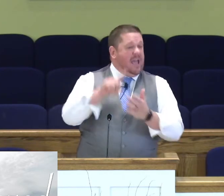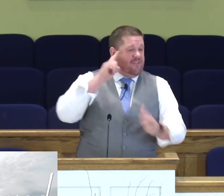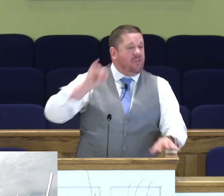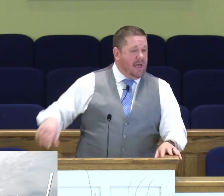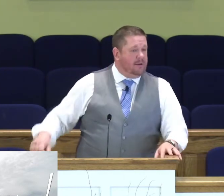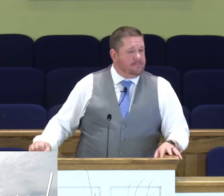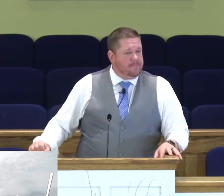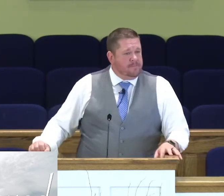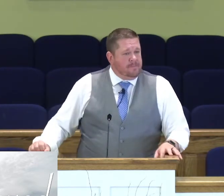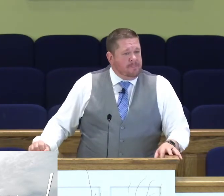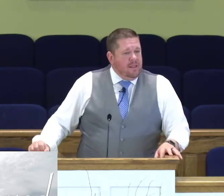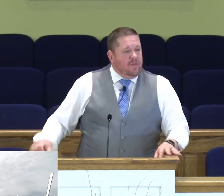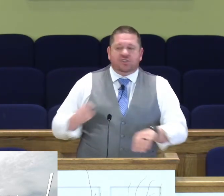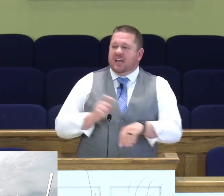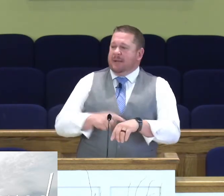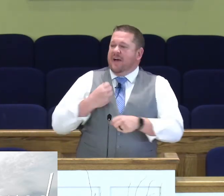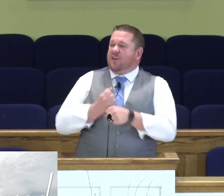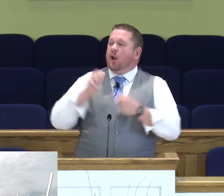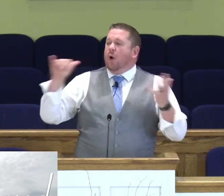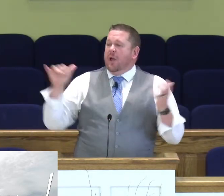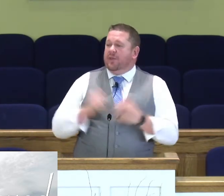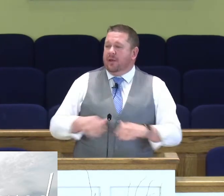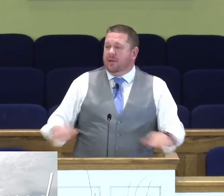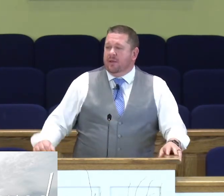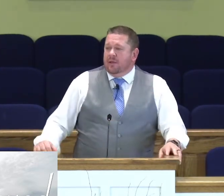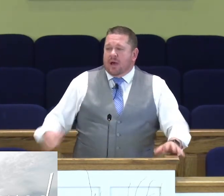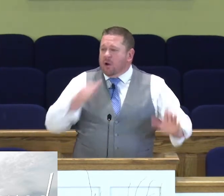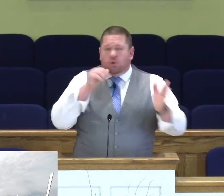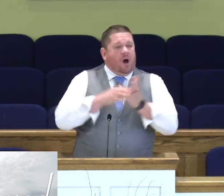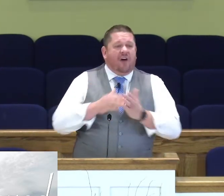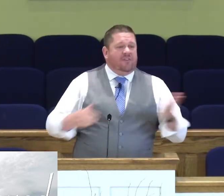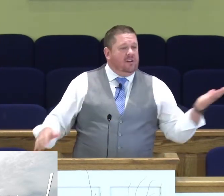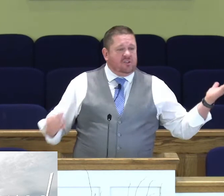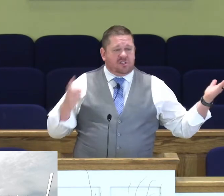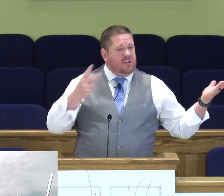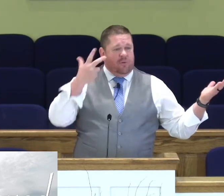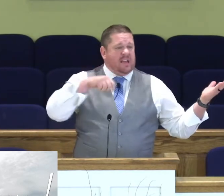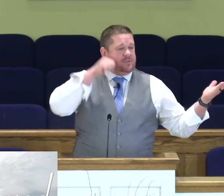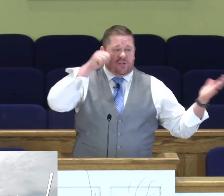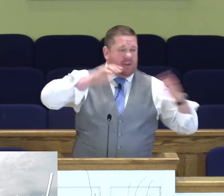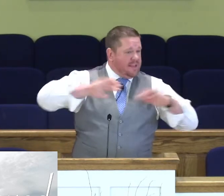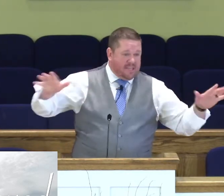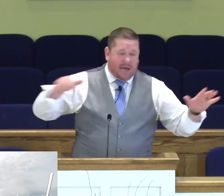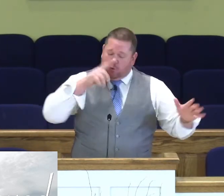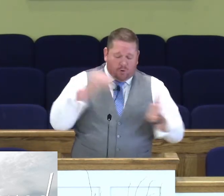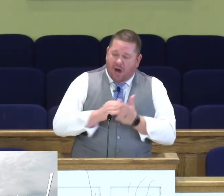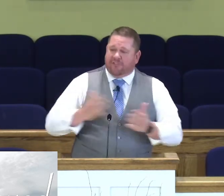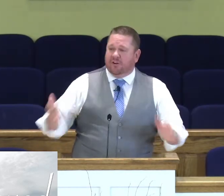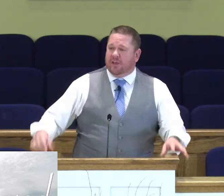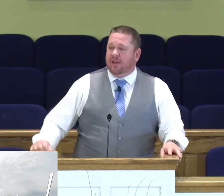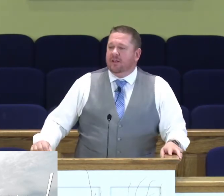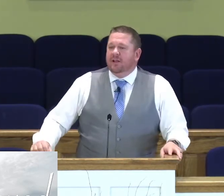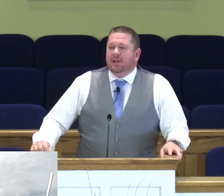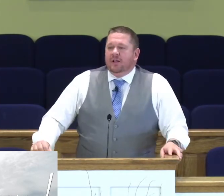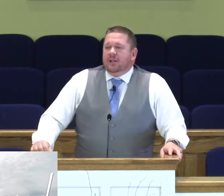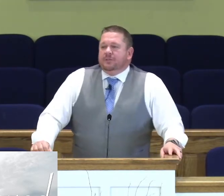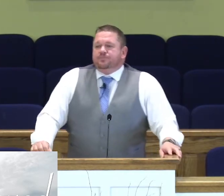have to pay for that. There's times I've gotten away with it. I don't do it often. I just did it 3 times yesterday. That's it. I don't do it often,